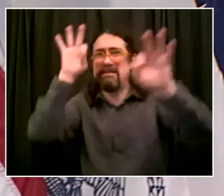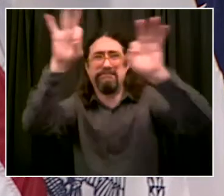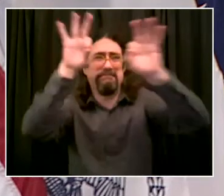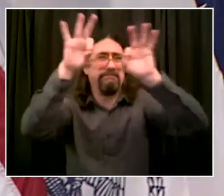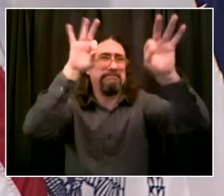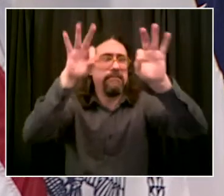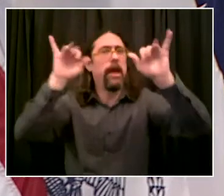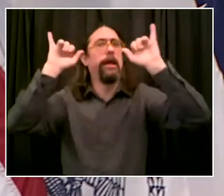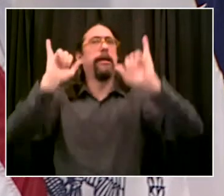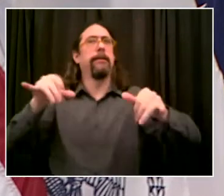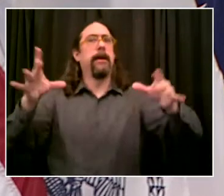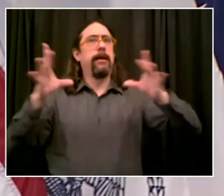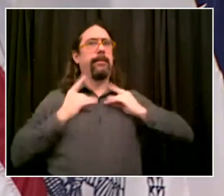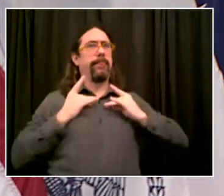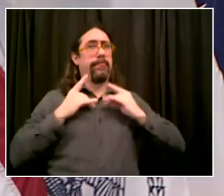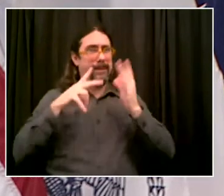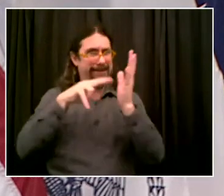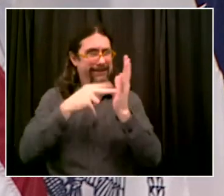reassure everyone.